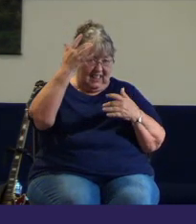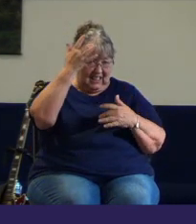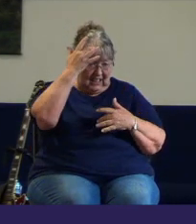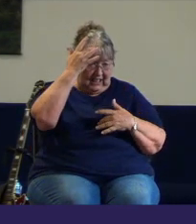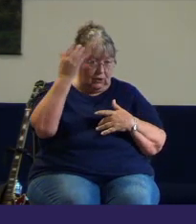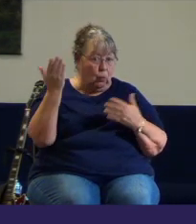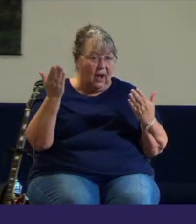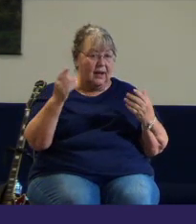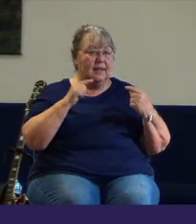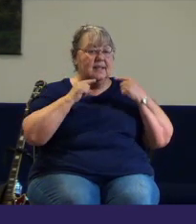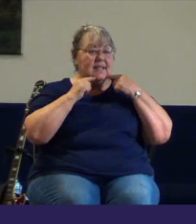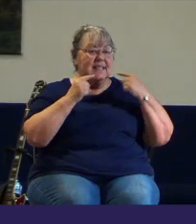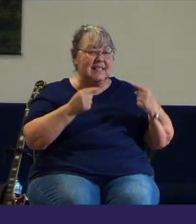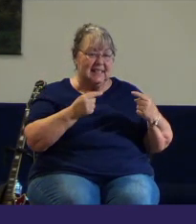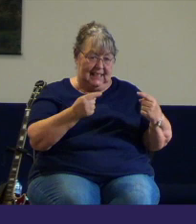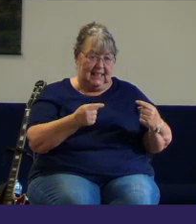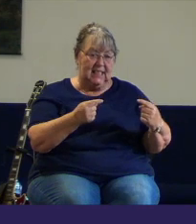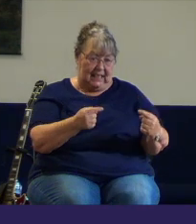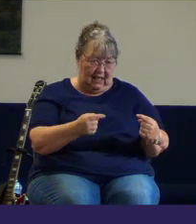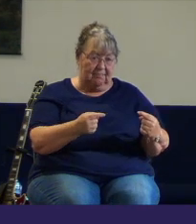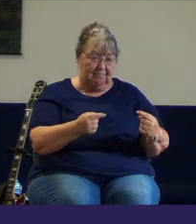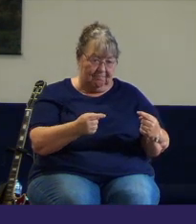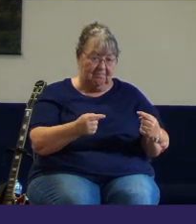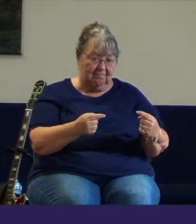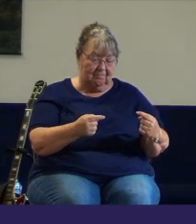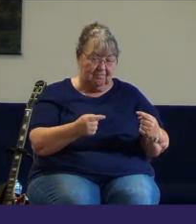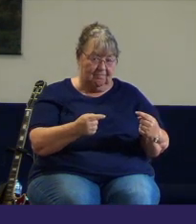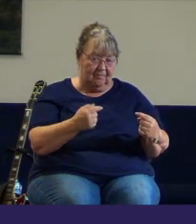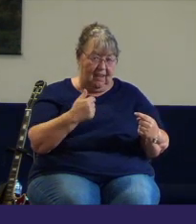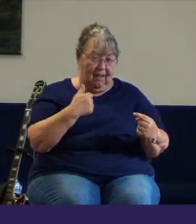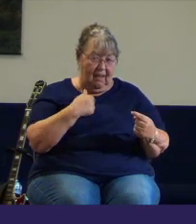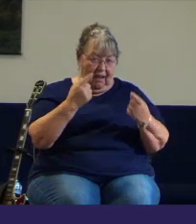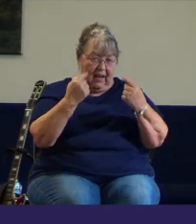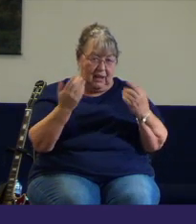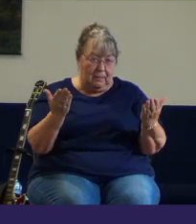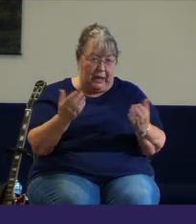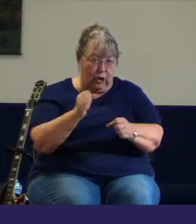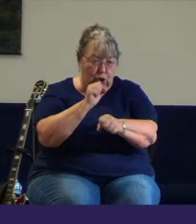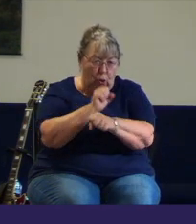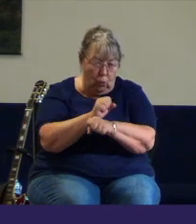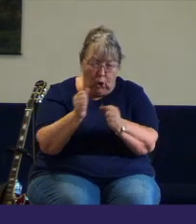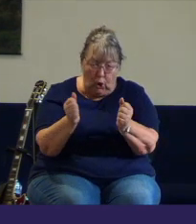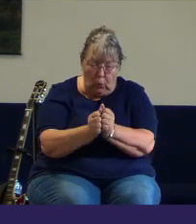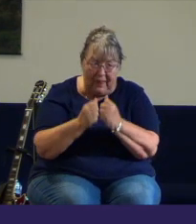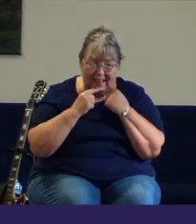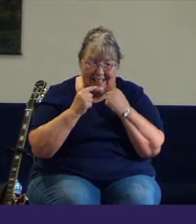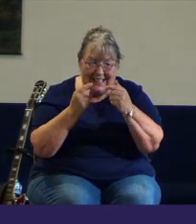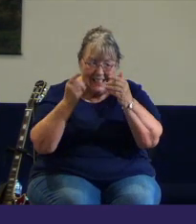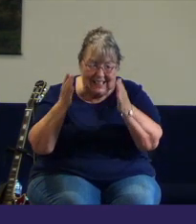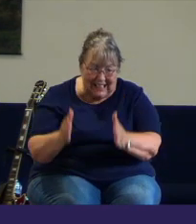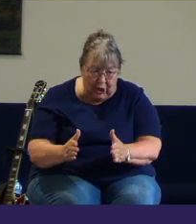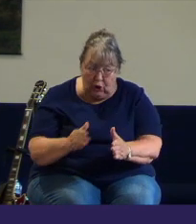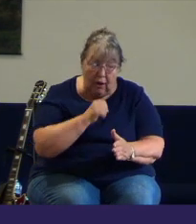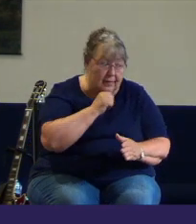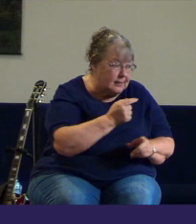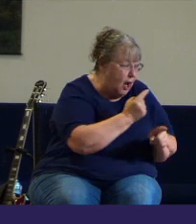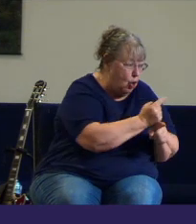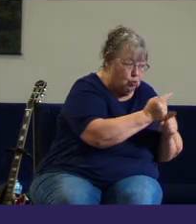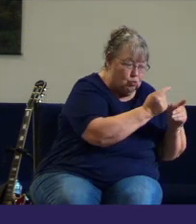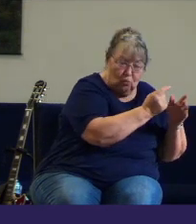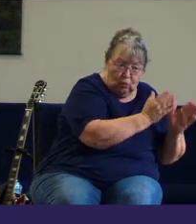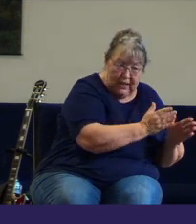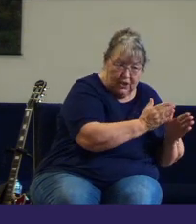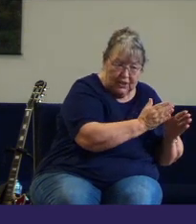sin. I've come to work with sinners, not the righteous. I came to deal with the issue of